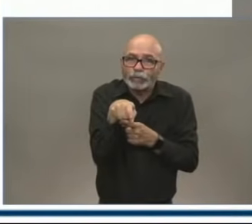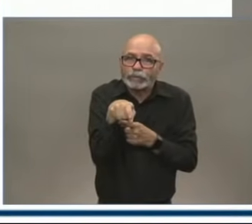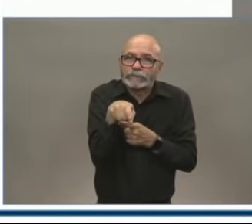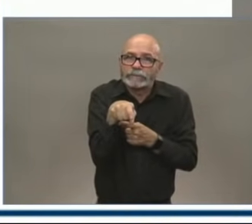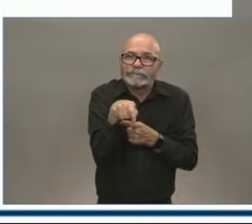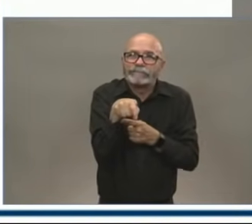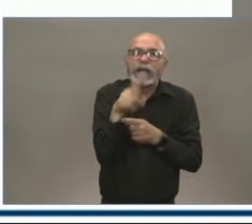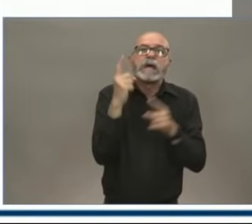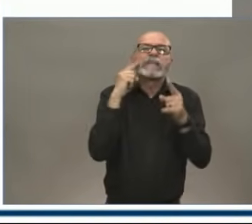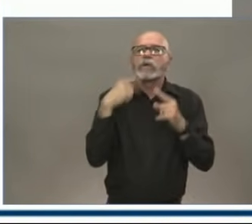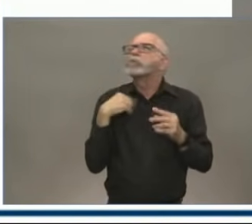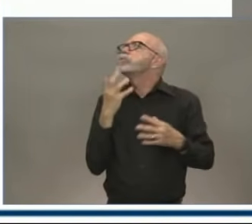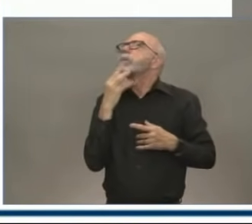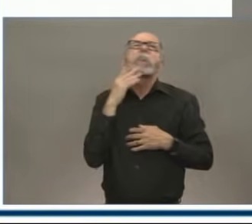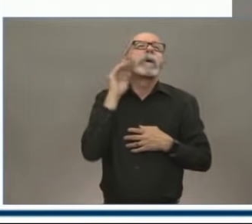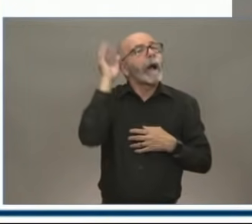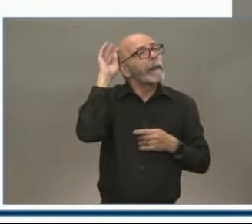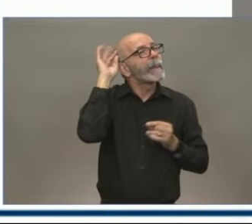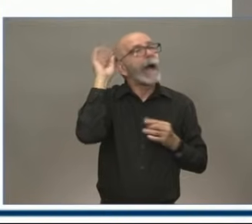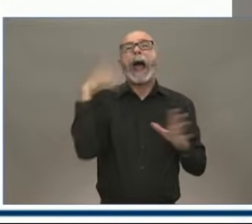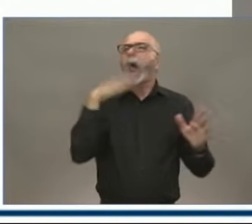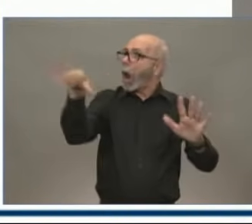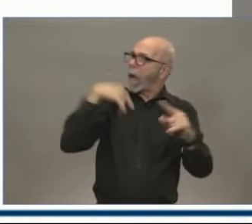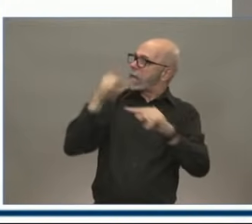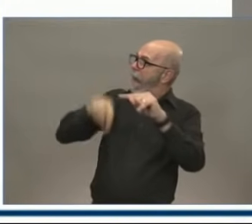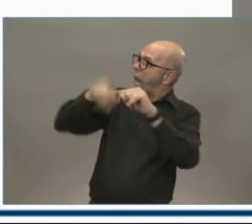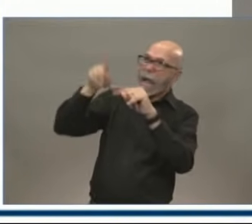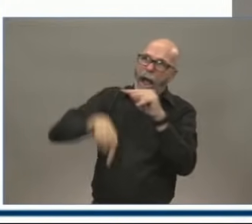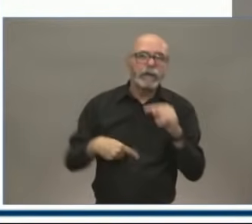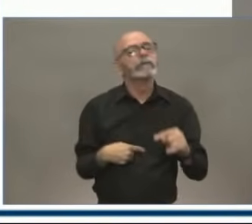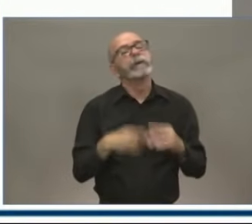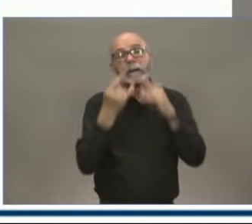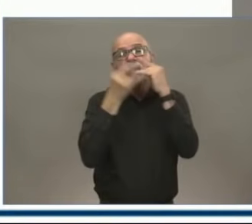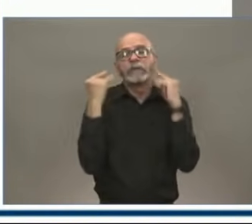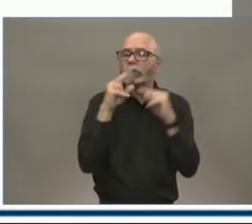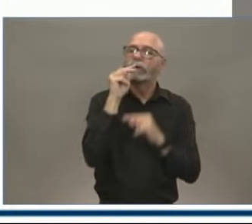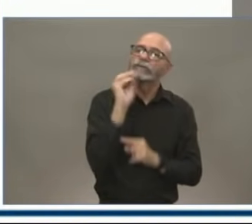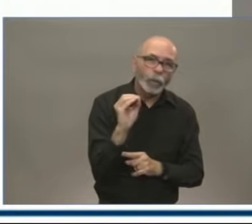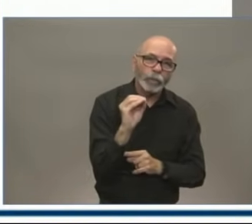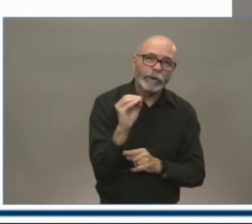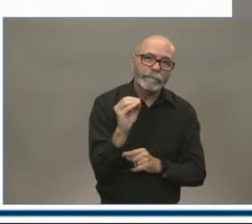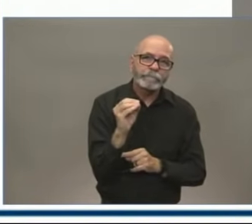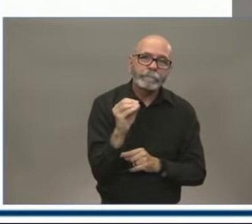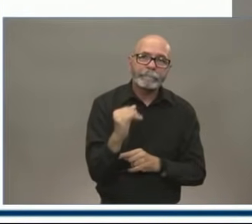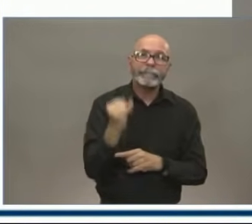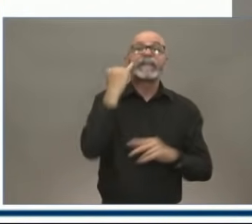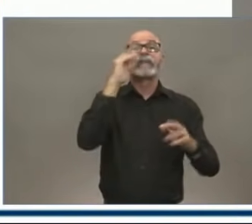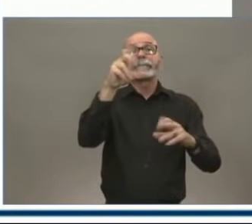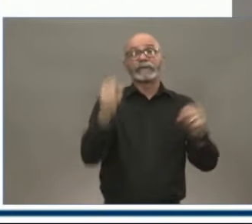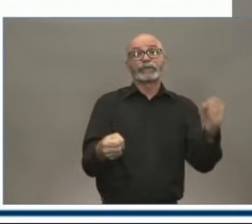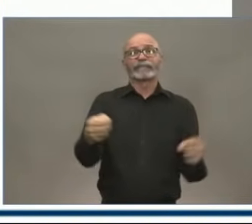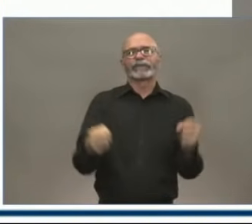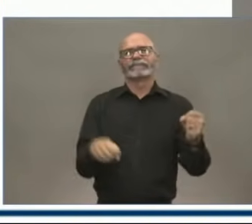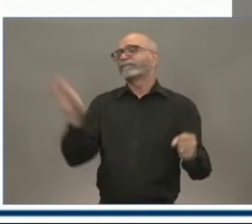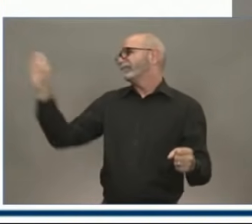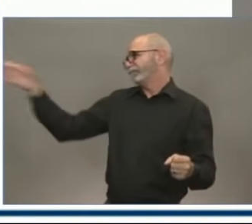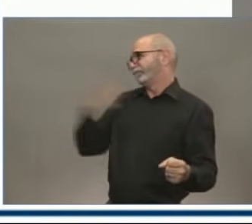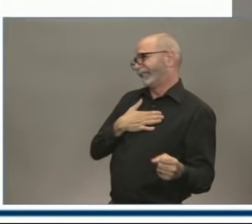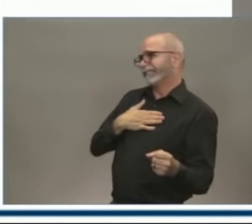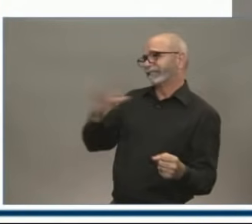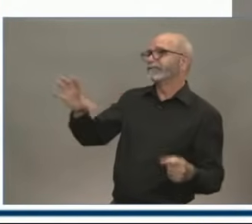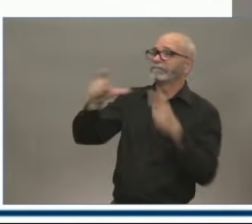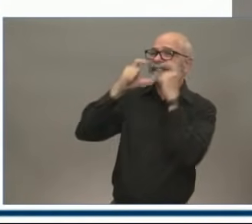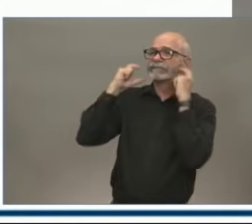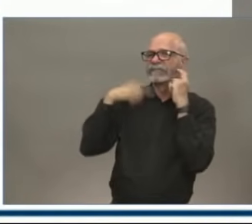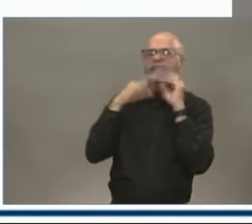for loopholes, stop making excuses, stop arguing with the people who drive our buses, who work in our access centers, and